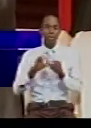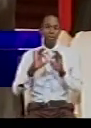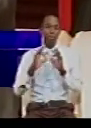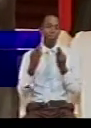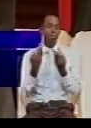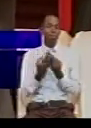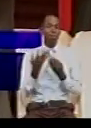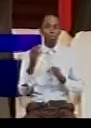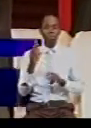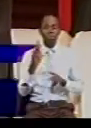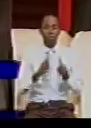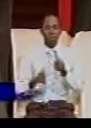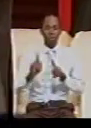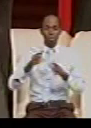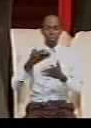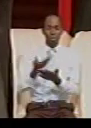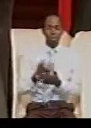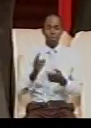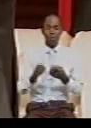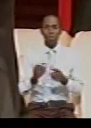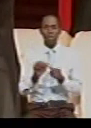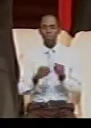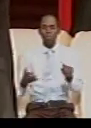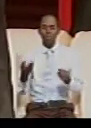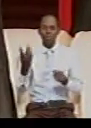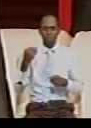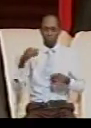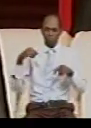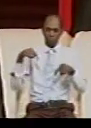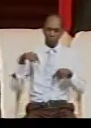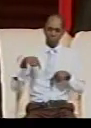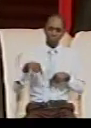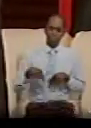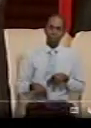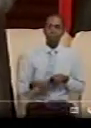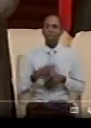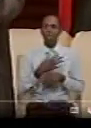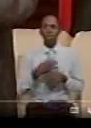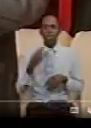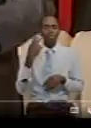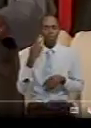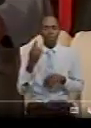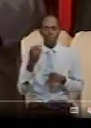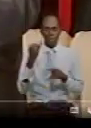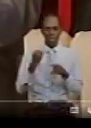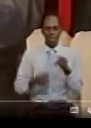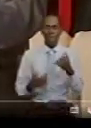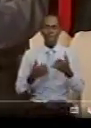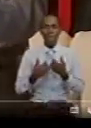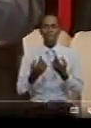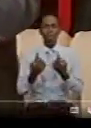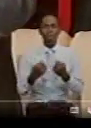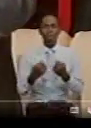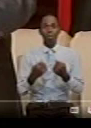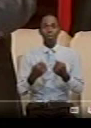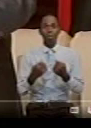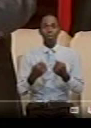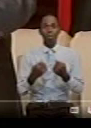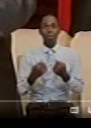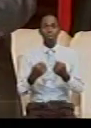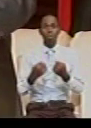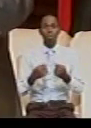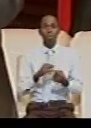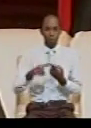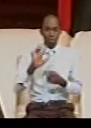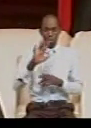got to that everything was down, and they thought the end has come. When Christ comes into your